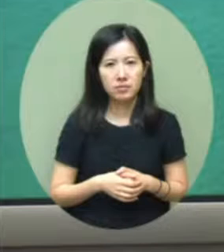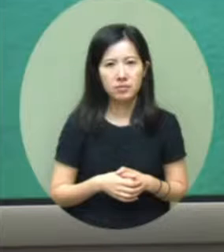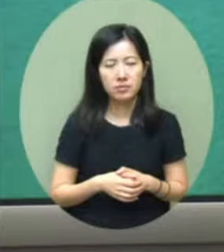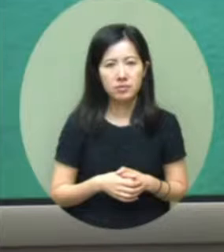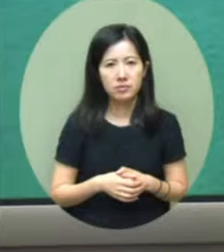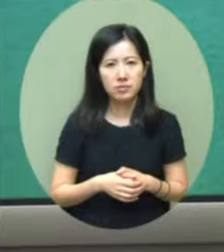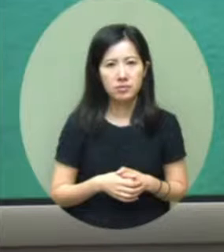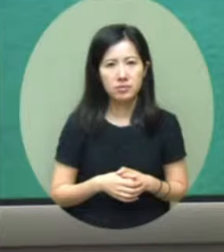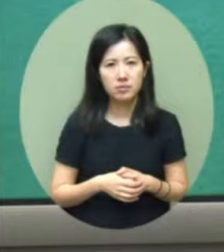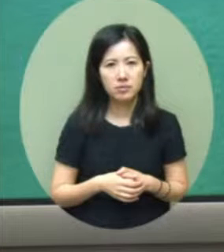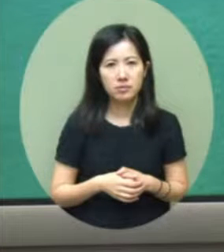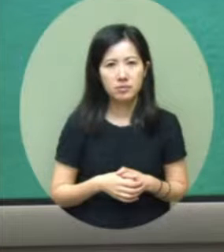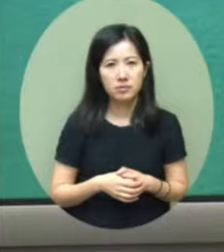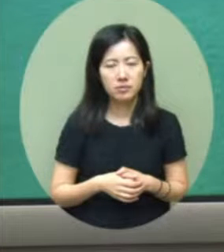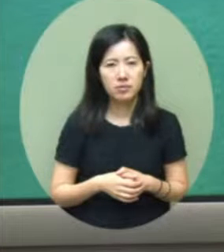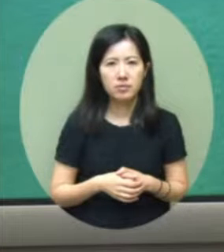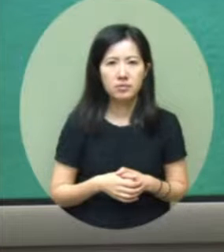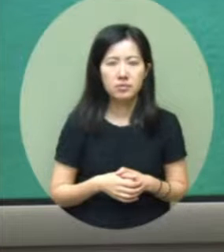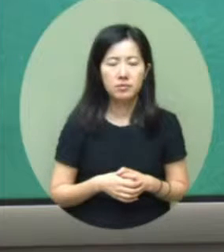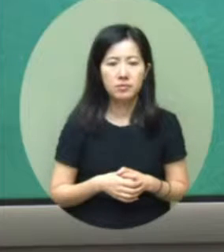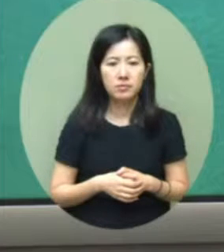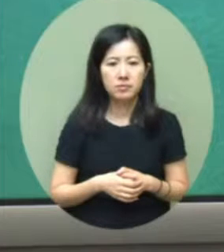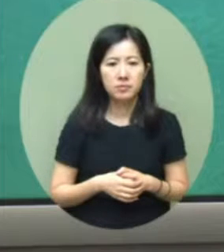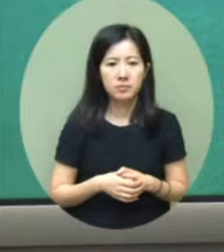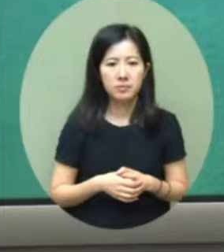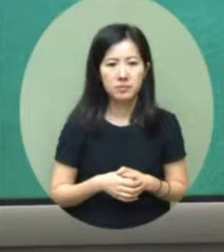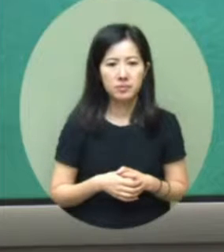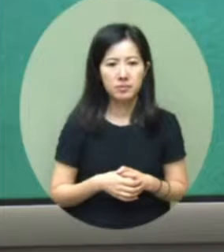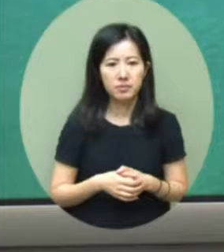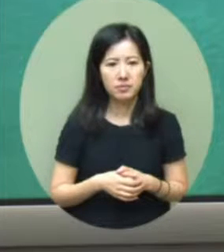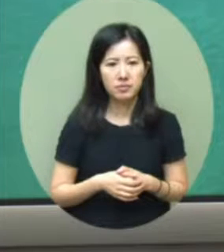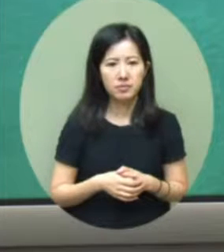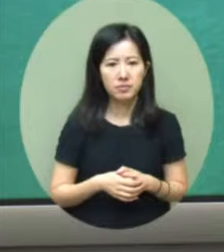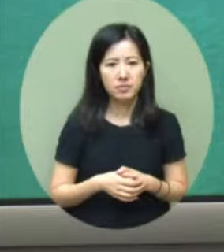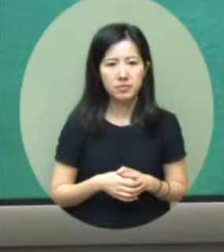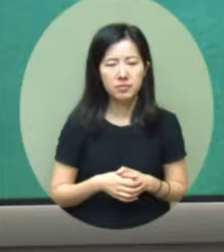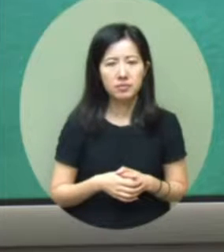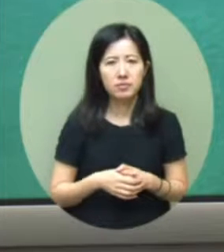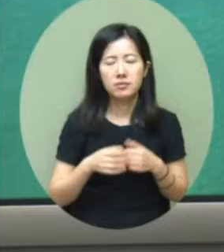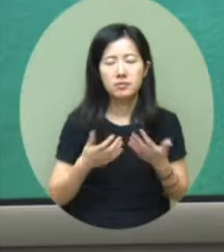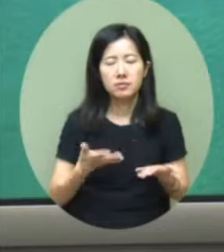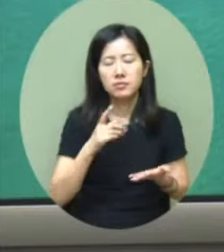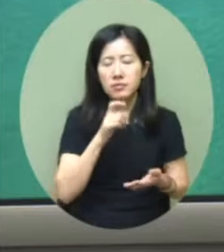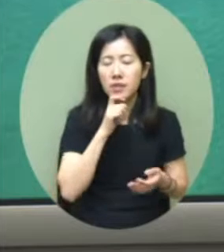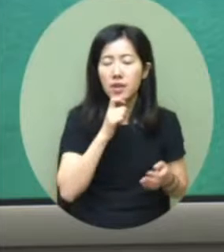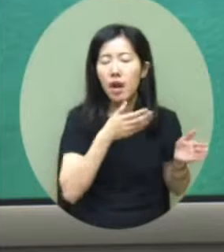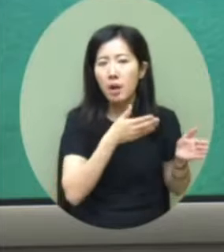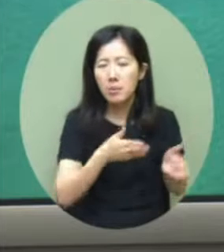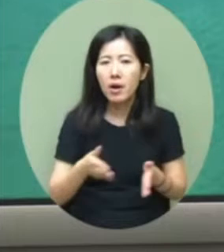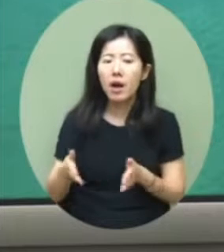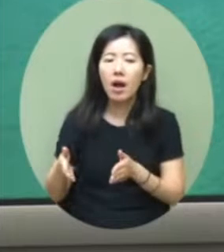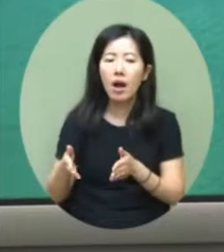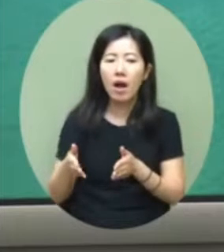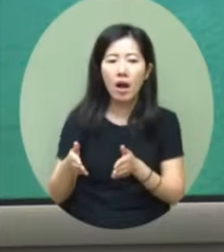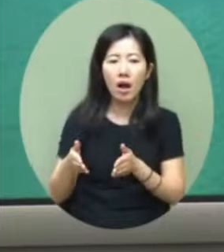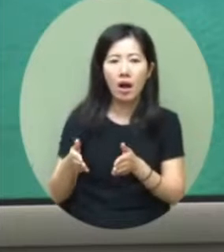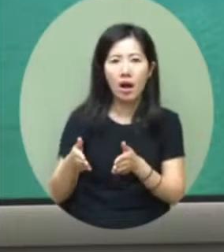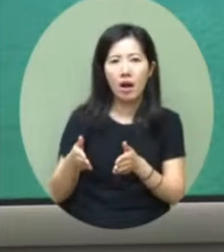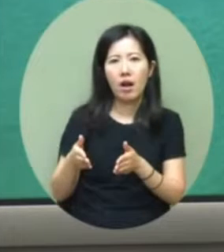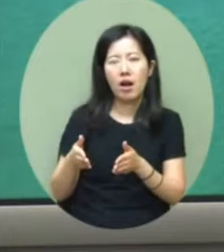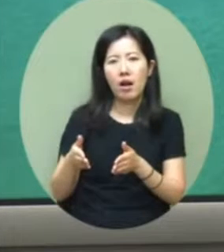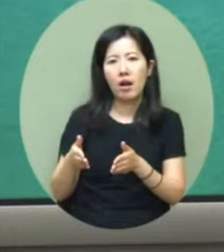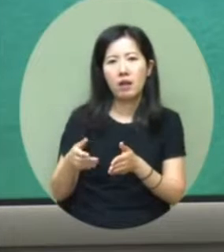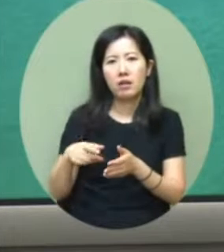we want to spread them out, also to stagger the meal arrangement so